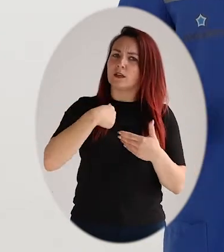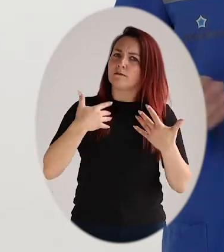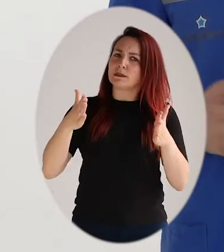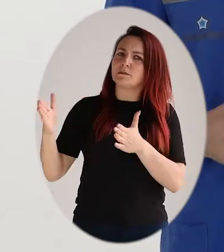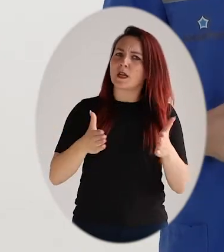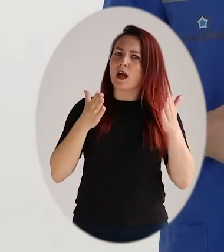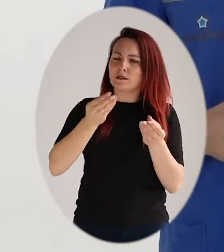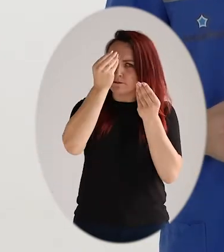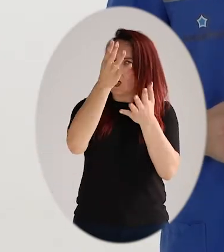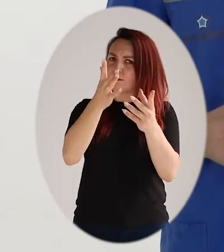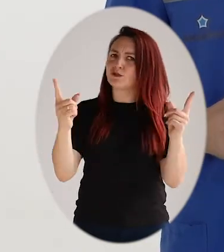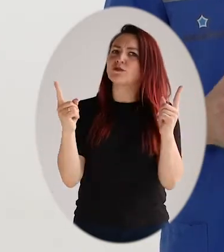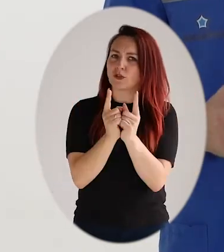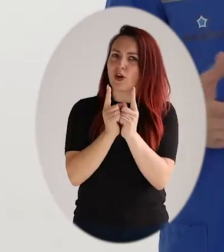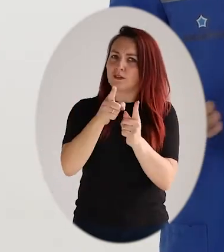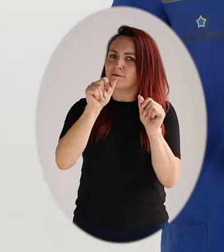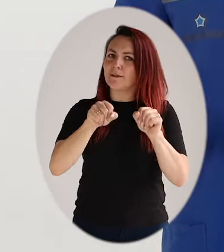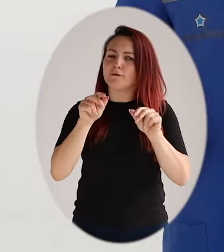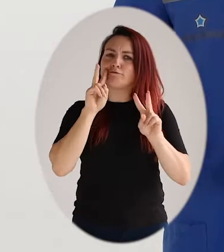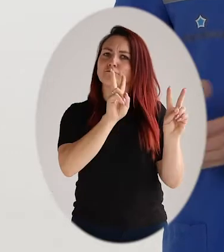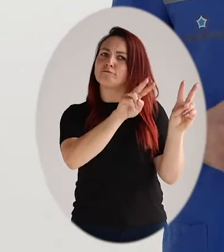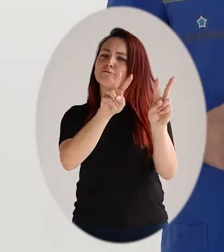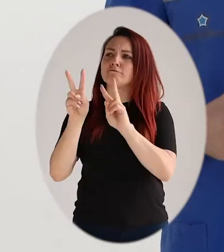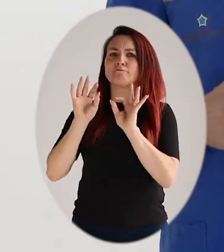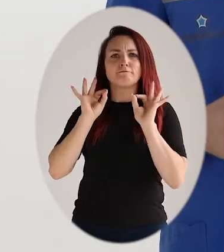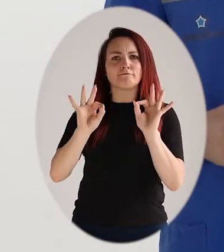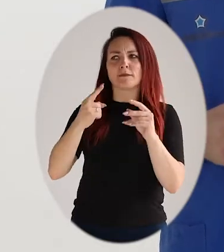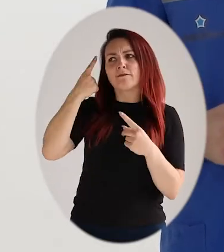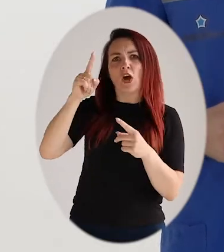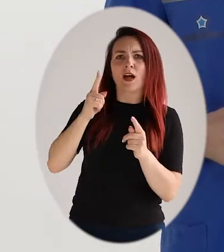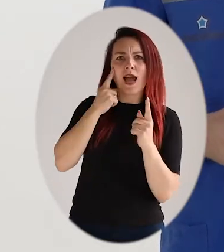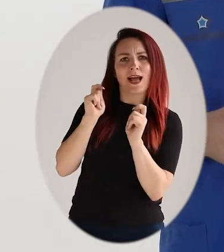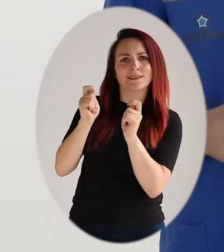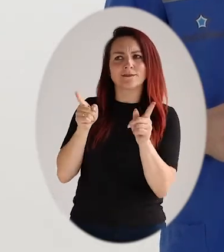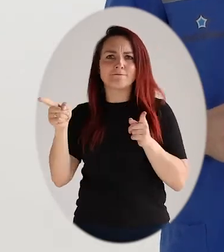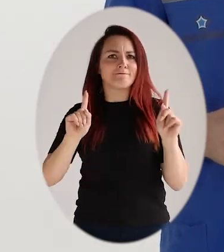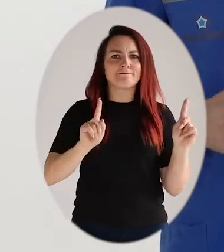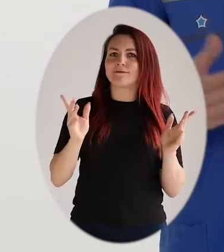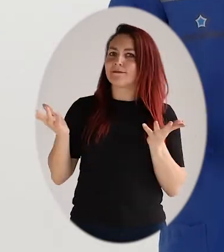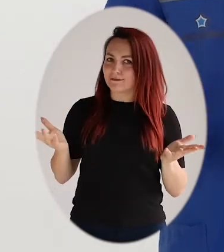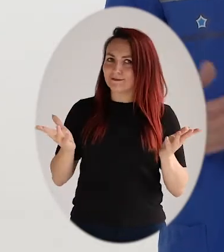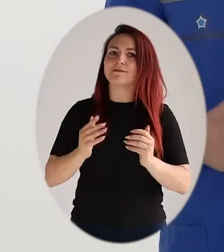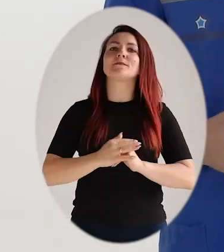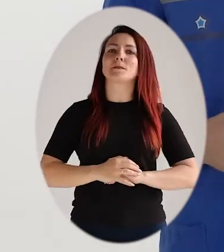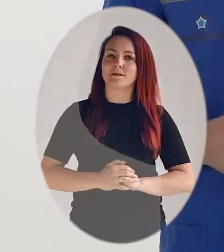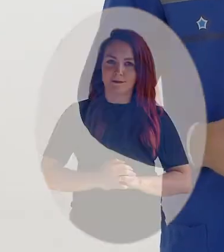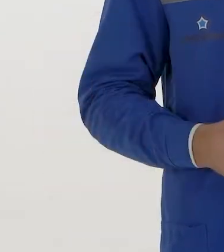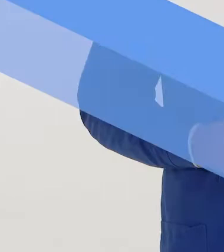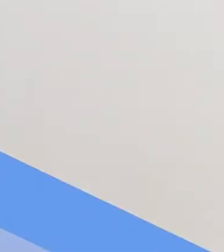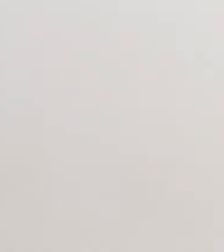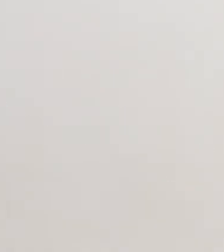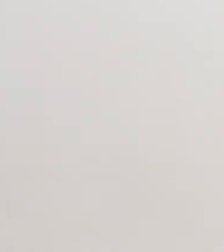plant, we have worked out brief regulations that would help yourselves while visiting our production facilities.